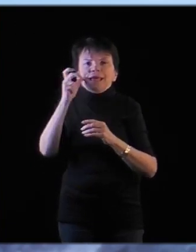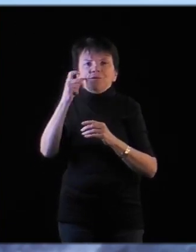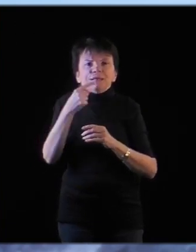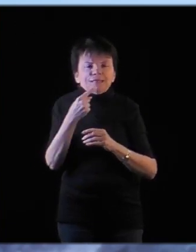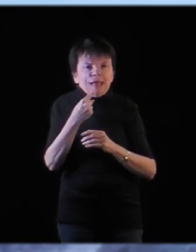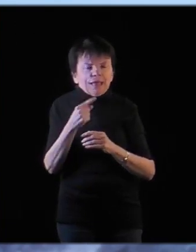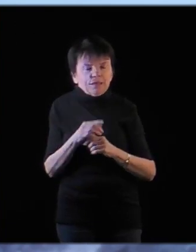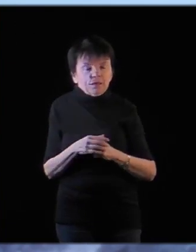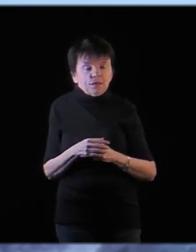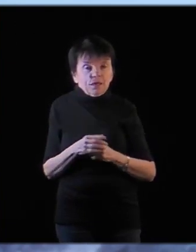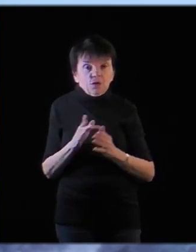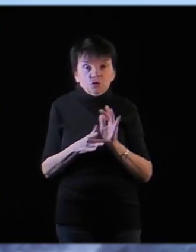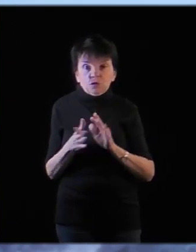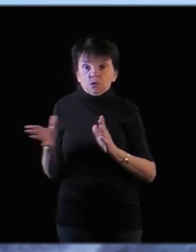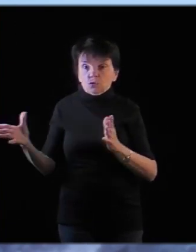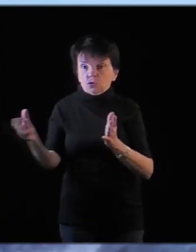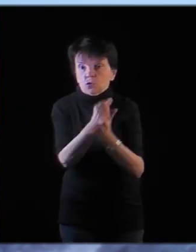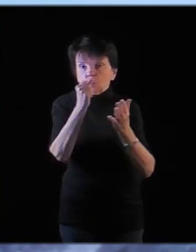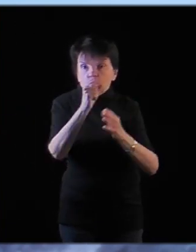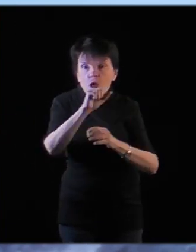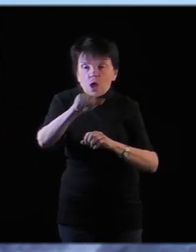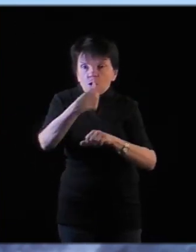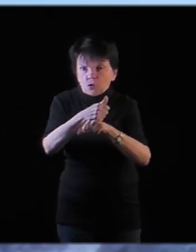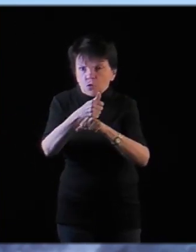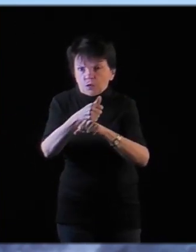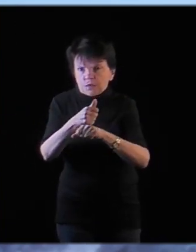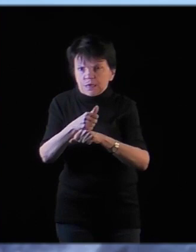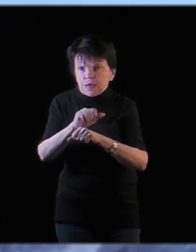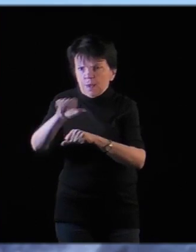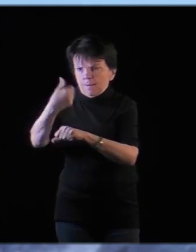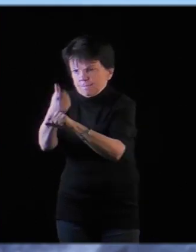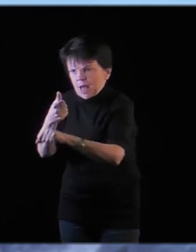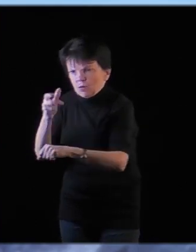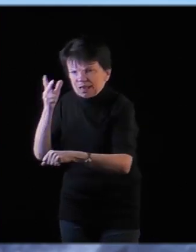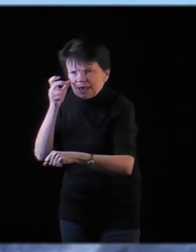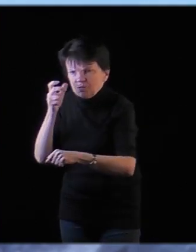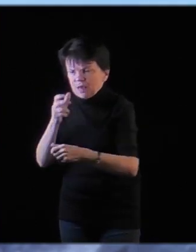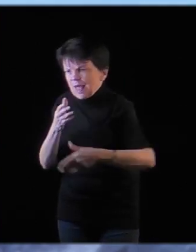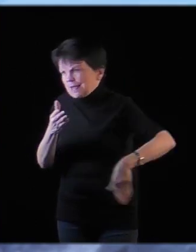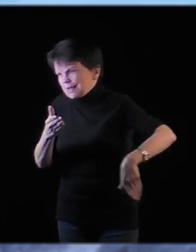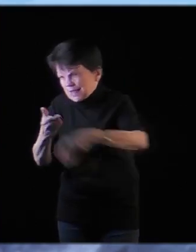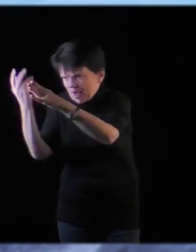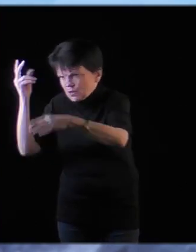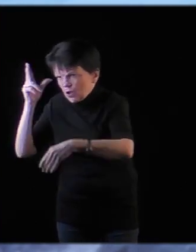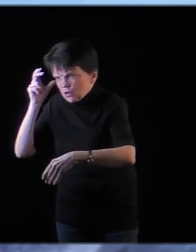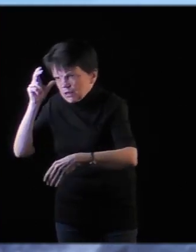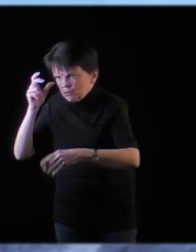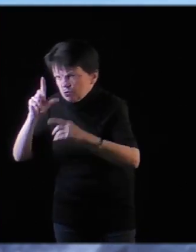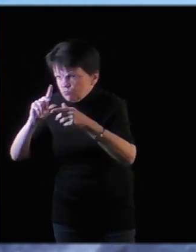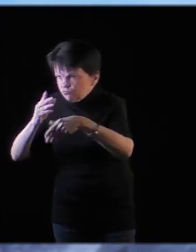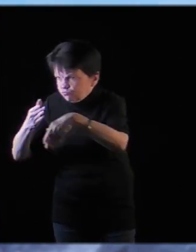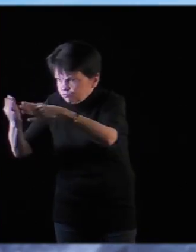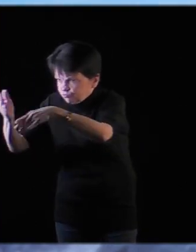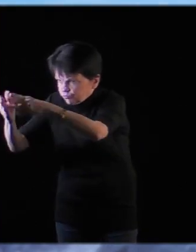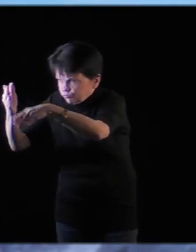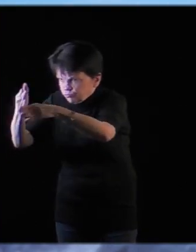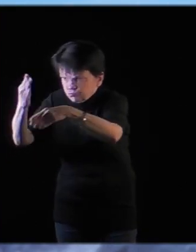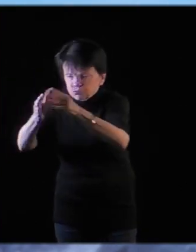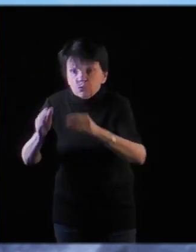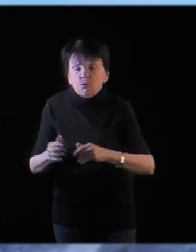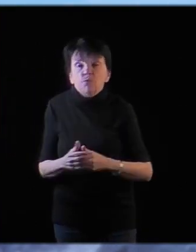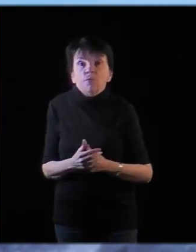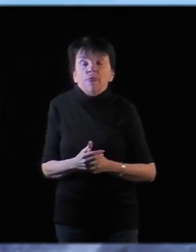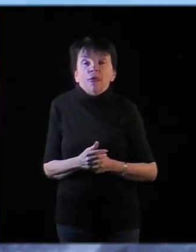took authority over it, and he bound the enemy, and he cast demons out, and he did all of those things in the midst